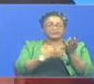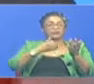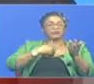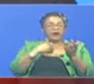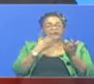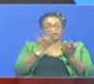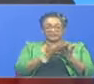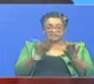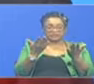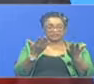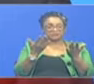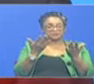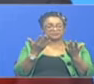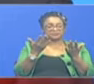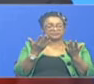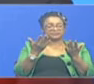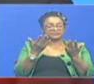facilities